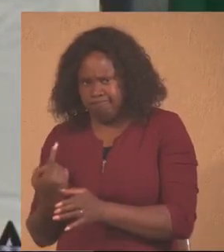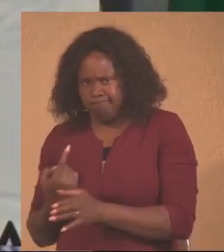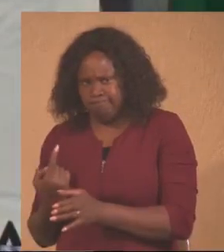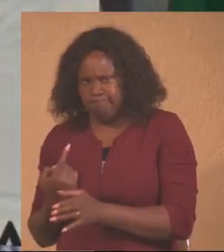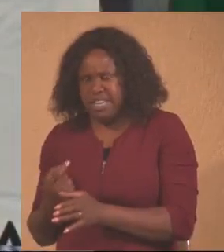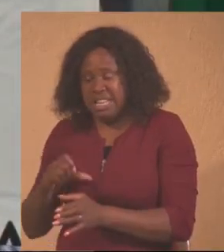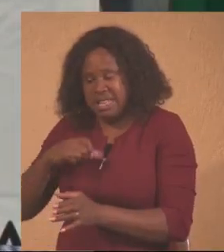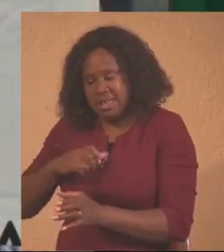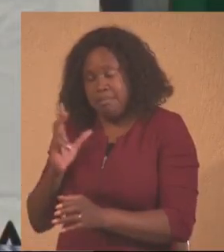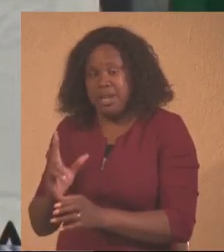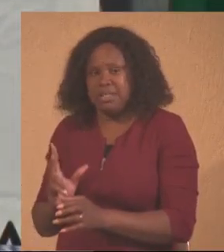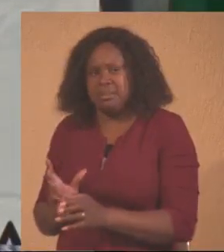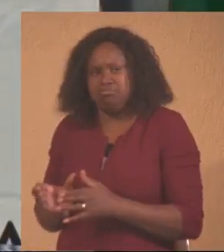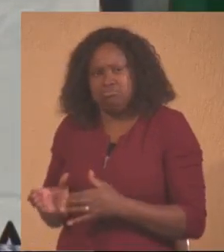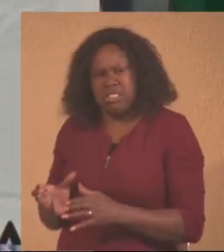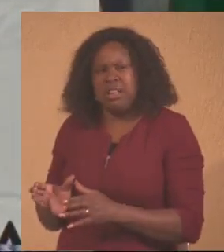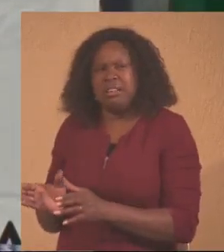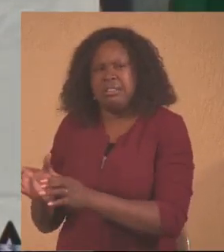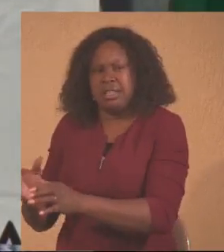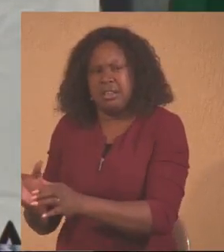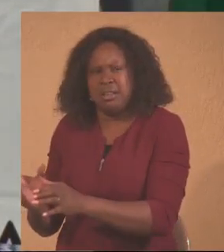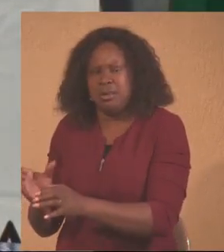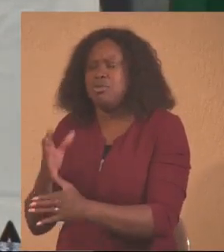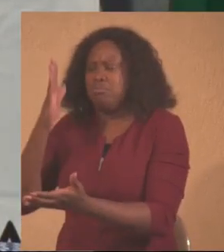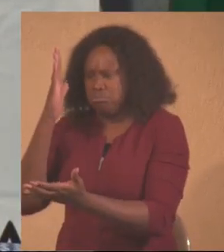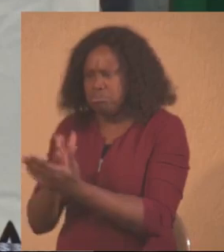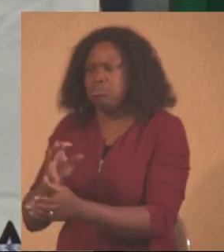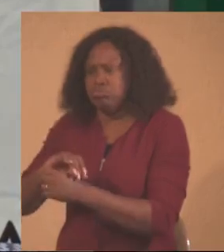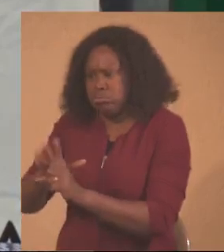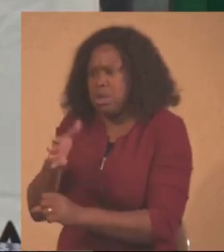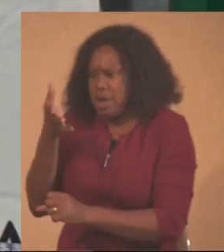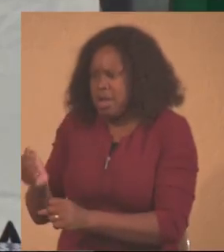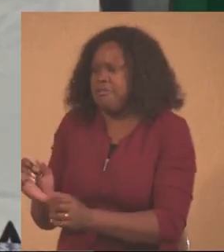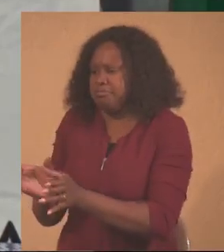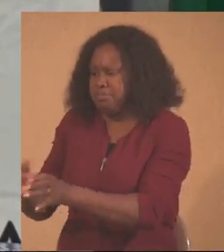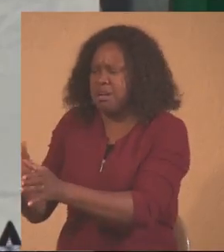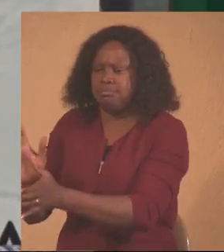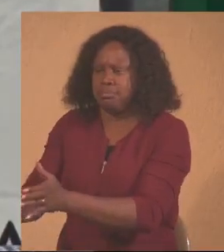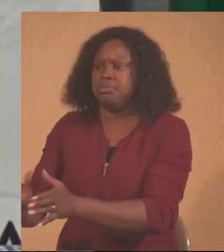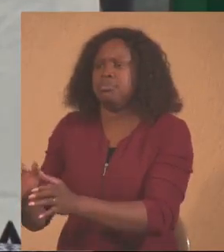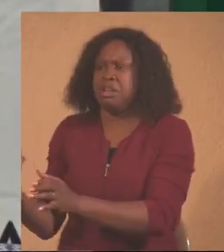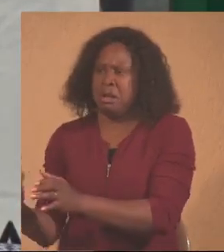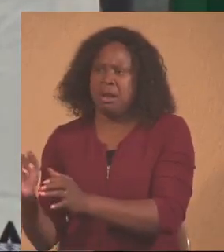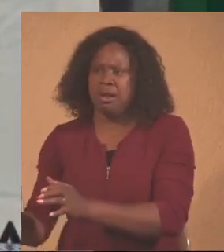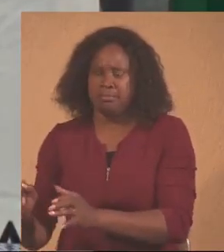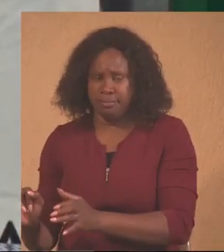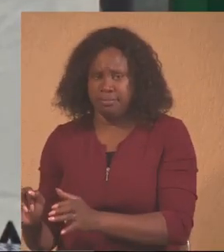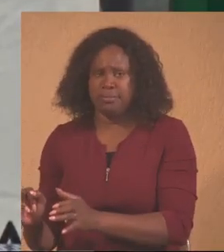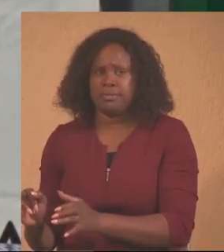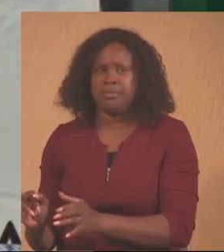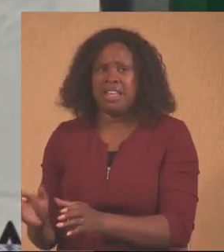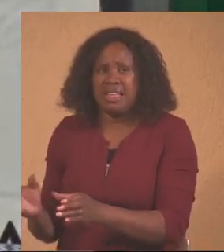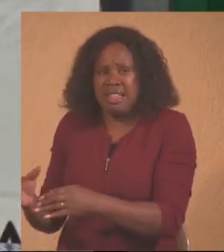sick person. The case is confirmed. You are positive. You are positive. You are tested and you